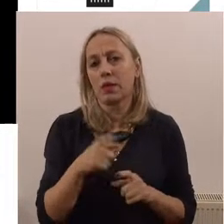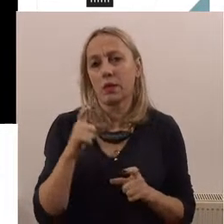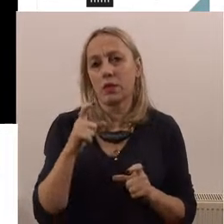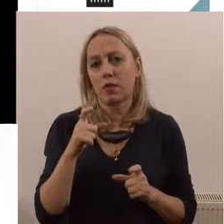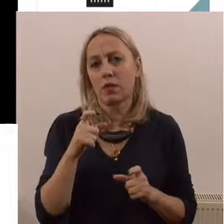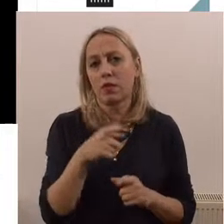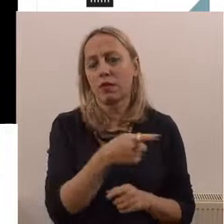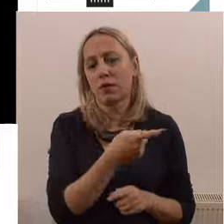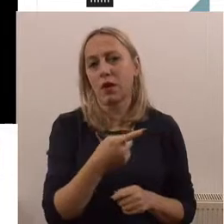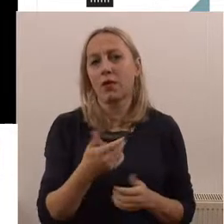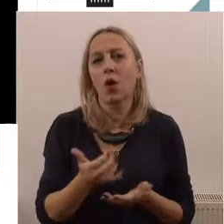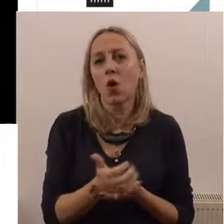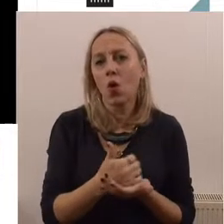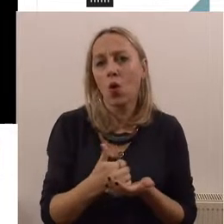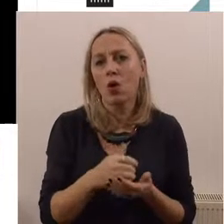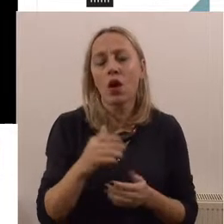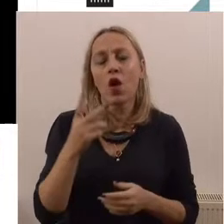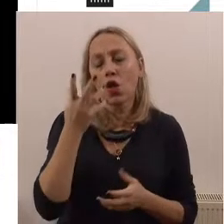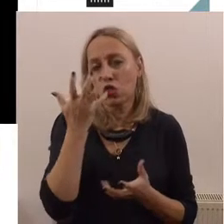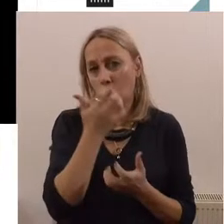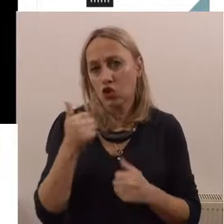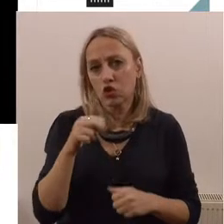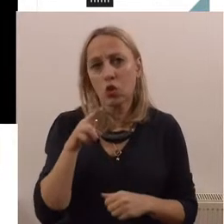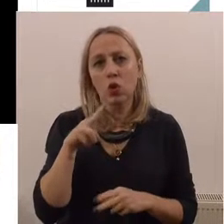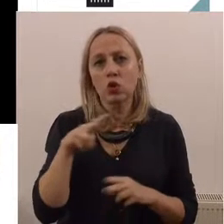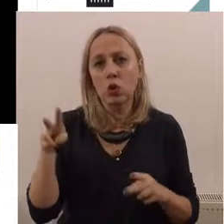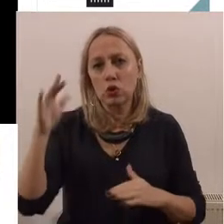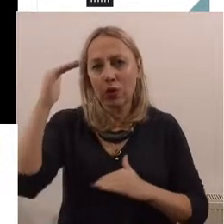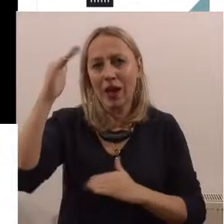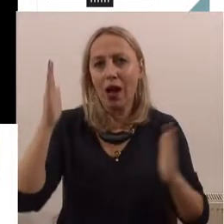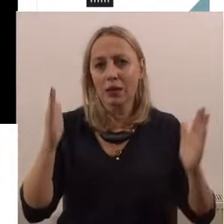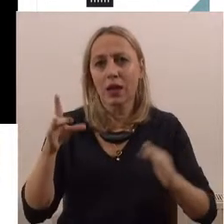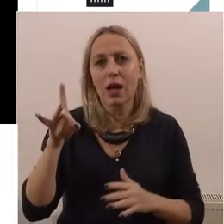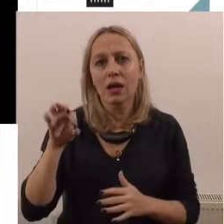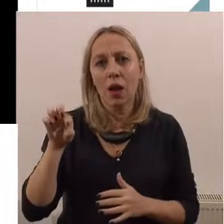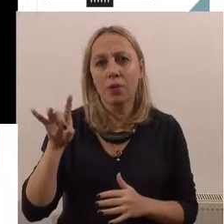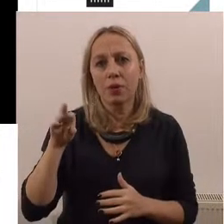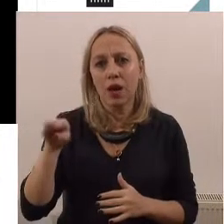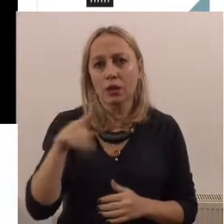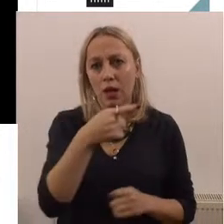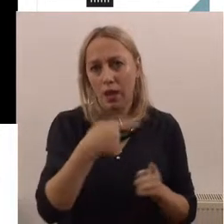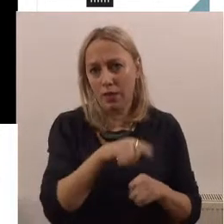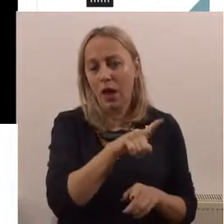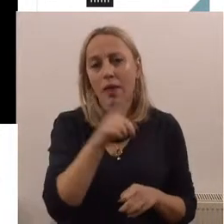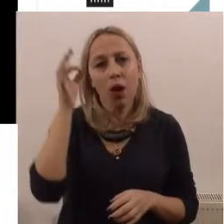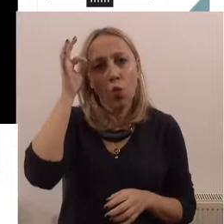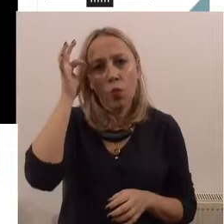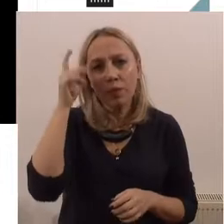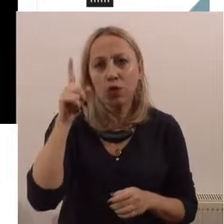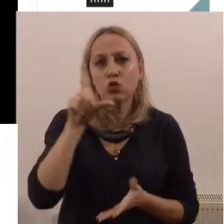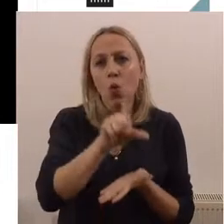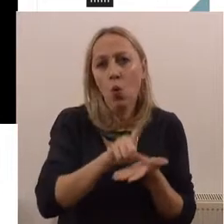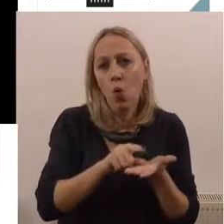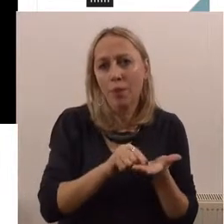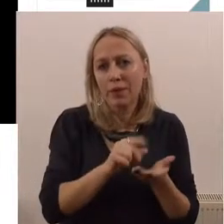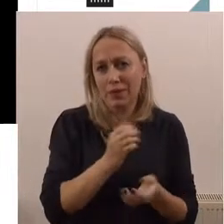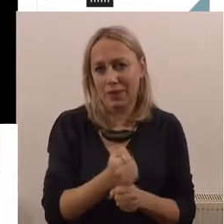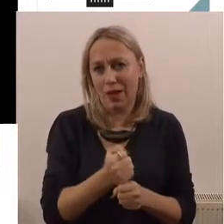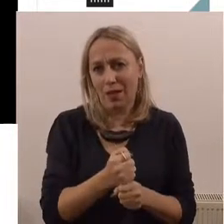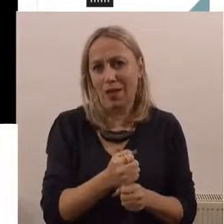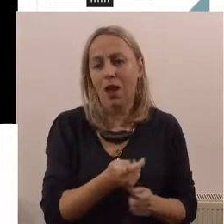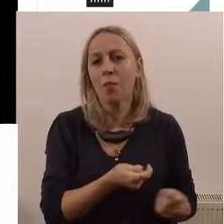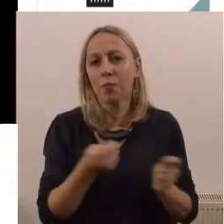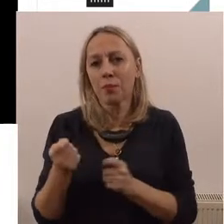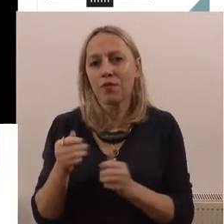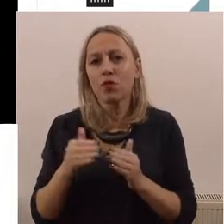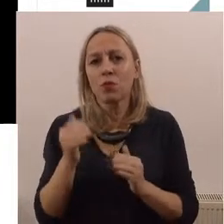This is, well, the pearl of the collection, the Night Watch, and that group that she mentioned.